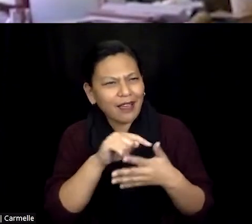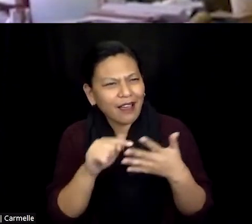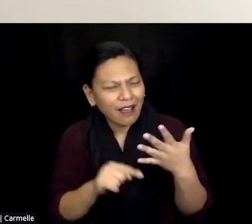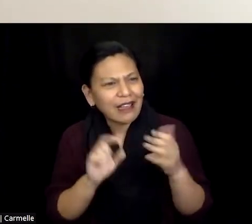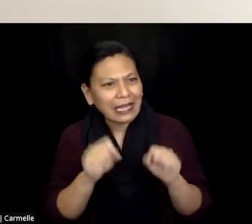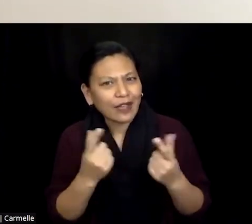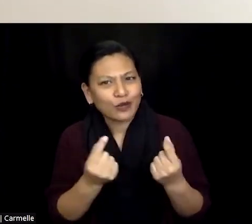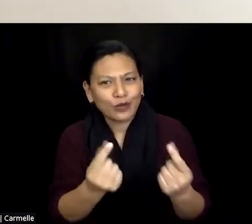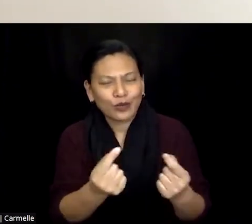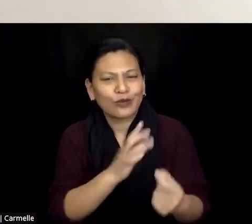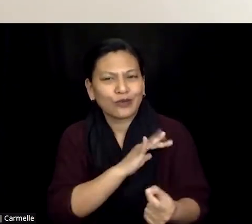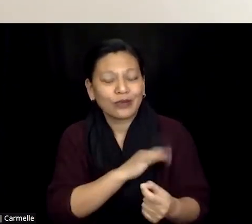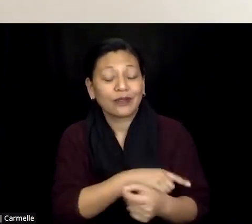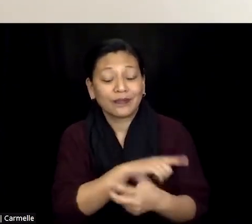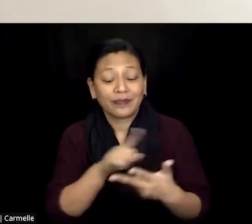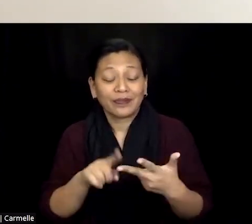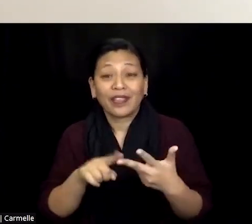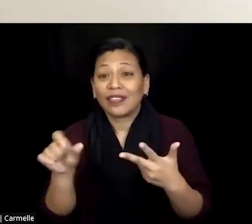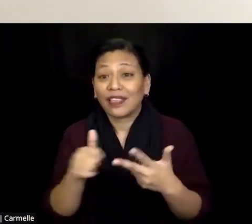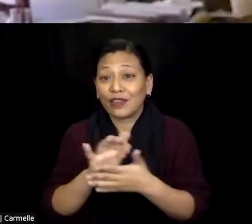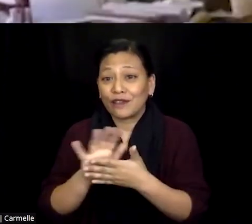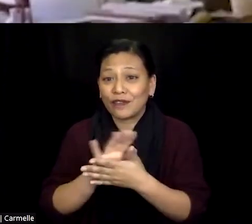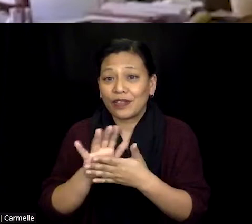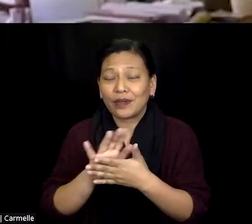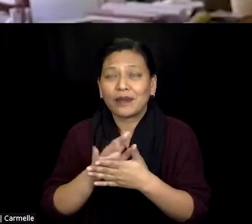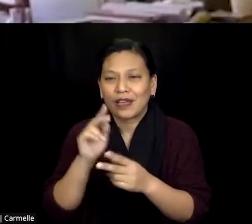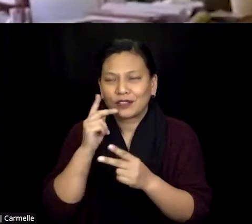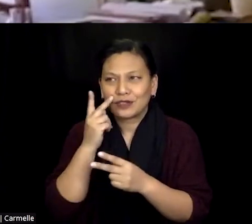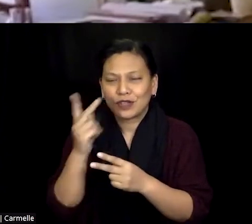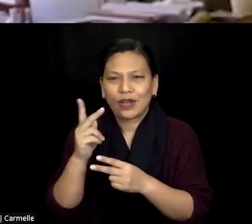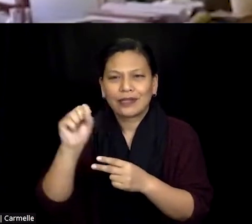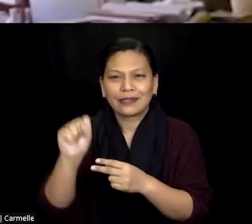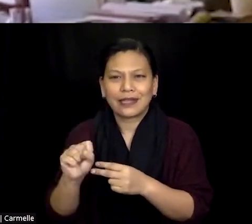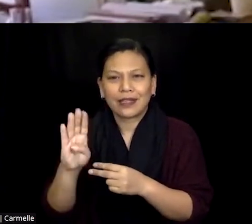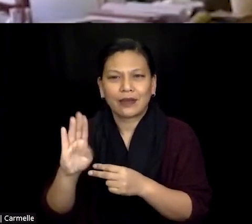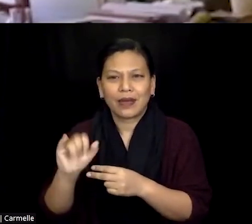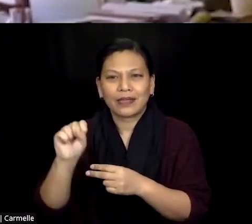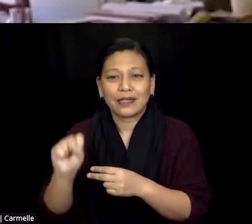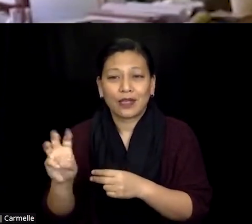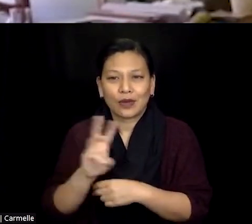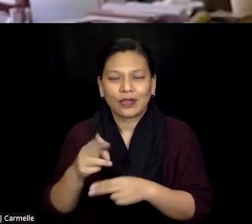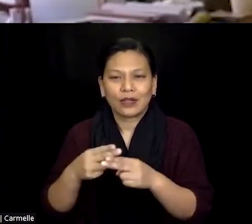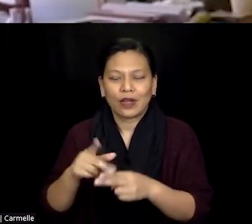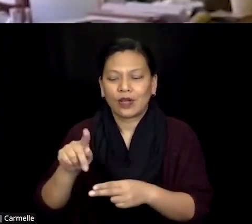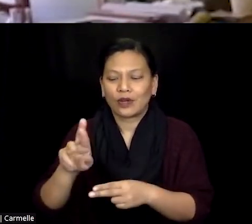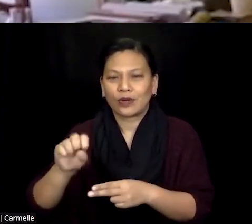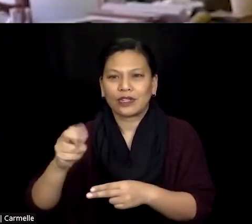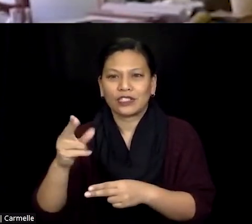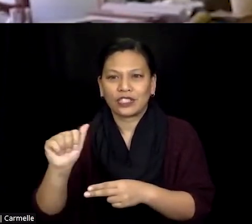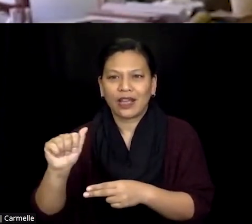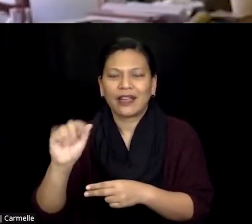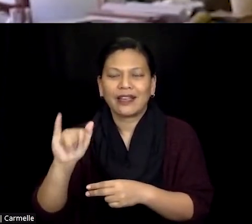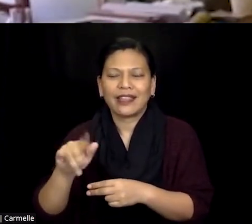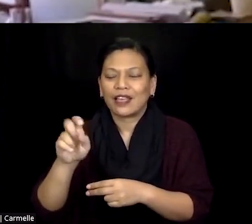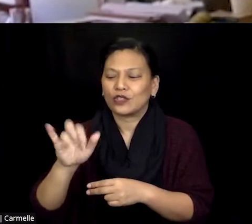something cool. That was pretty neat. And then I saw a film at South by Southwest in 2015 called Krisha, Trey Edward